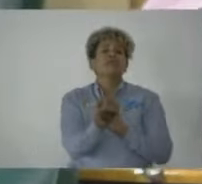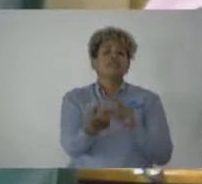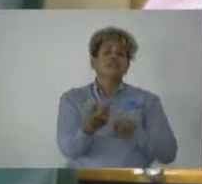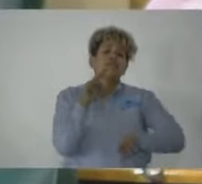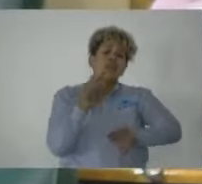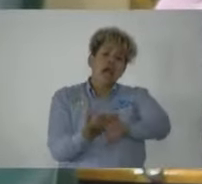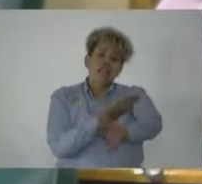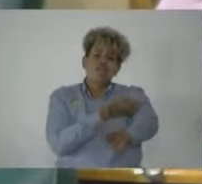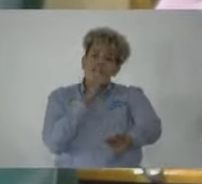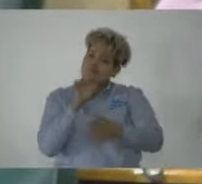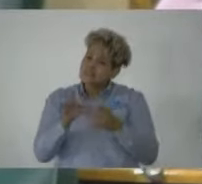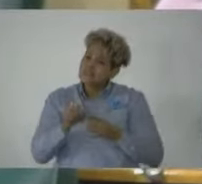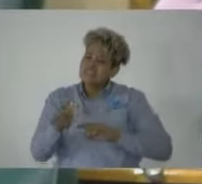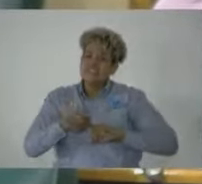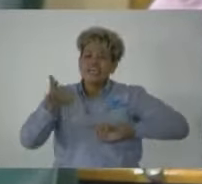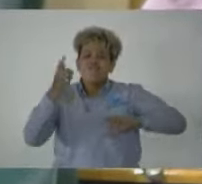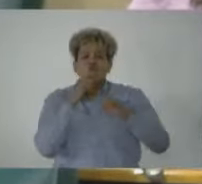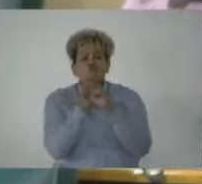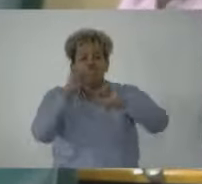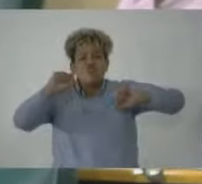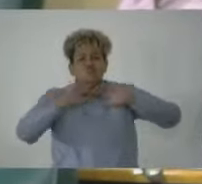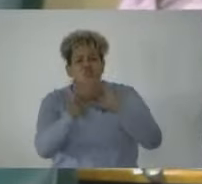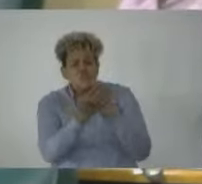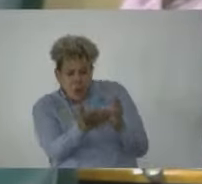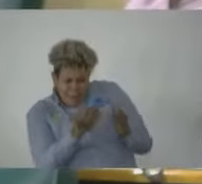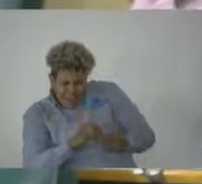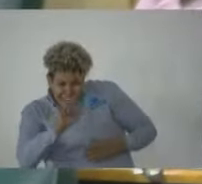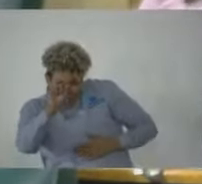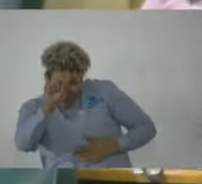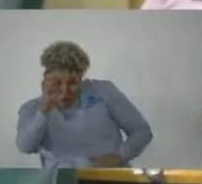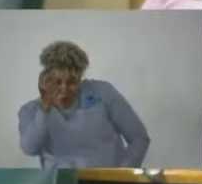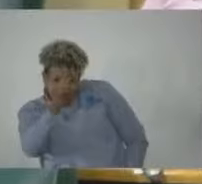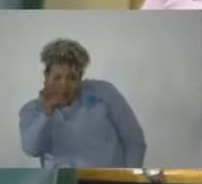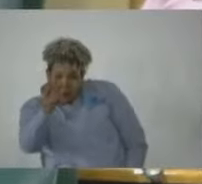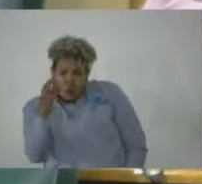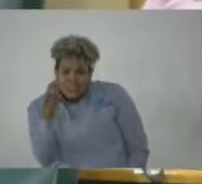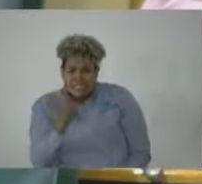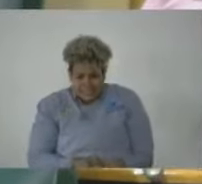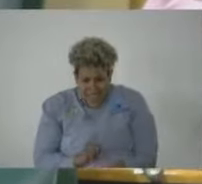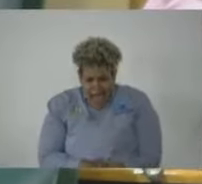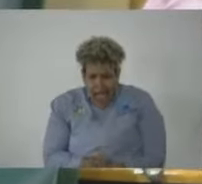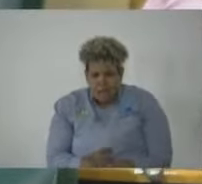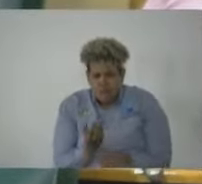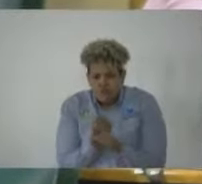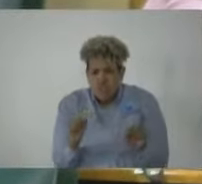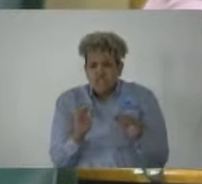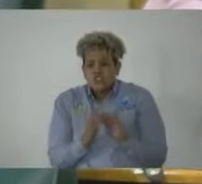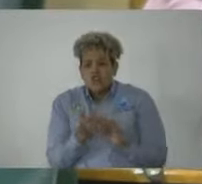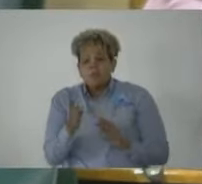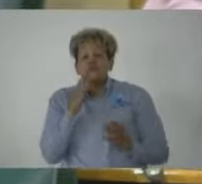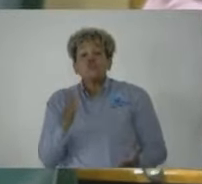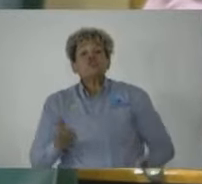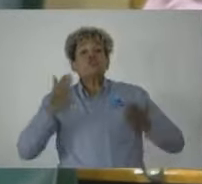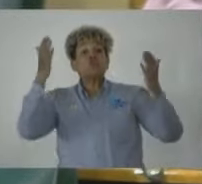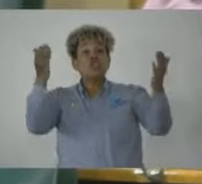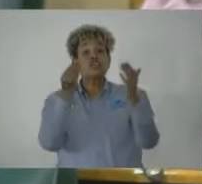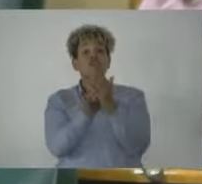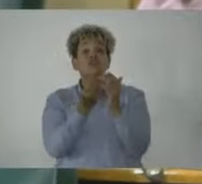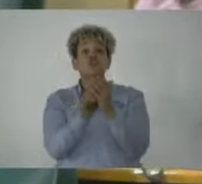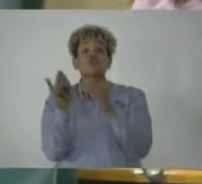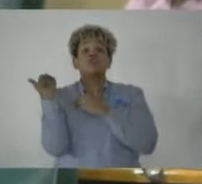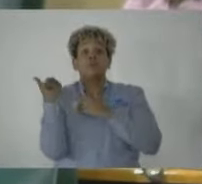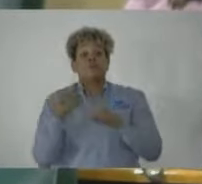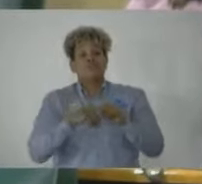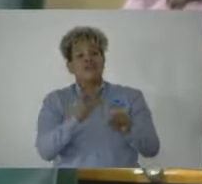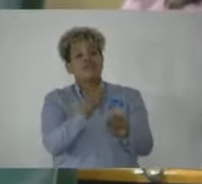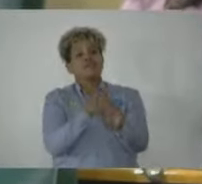advances a narrative of rescuing Jamaica in the 2012 to 2016 period to suggest that fiscal responsibility started